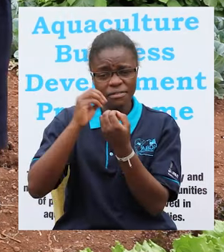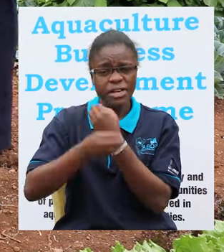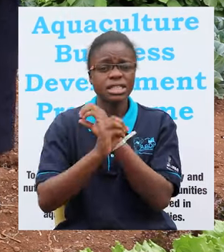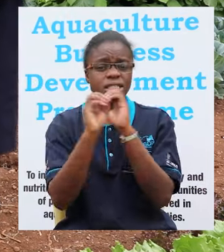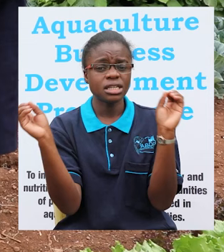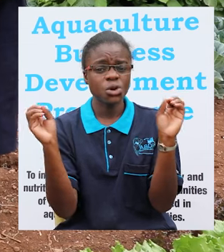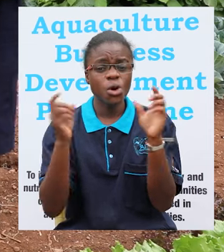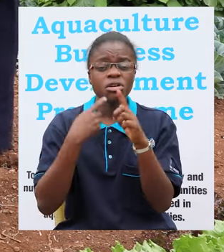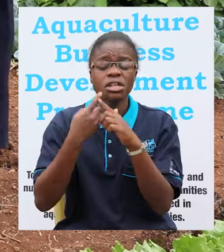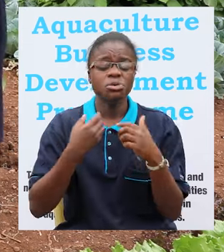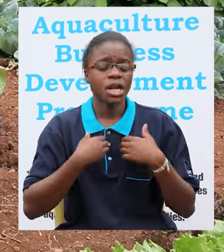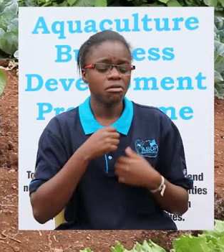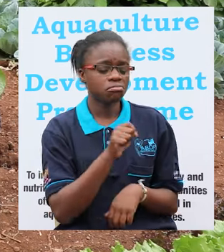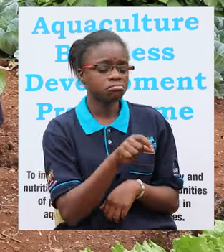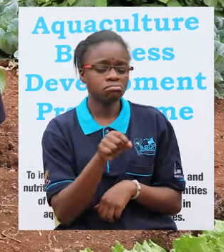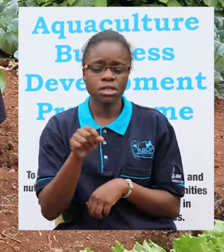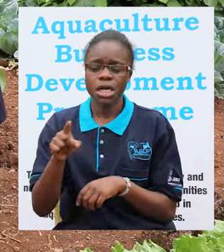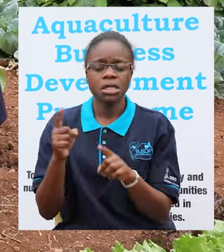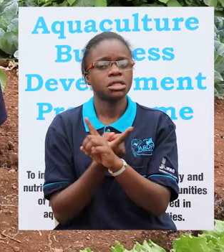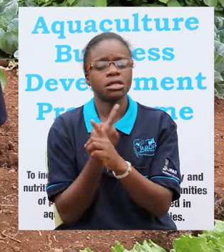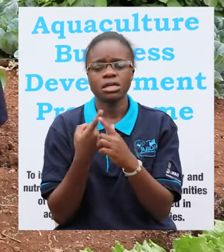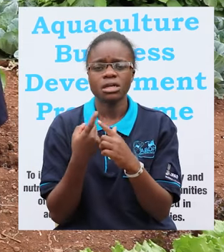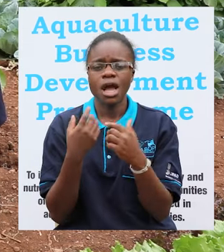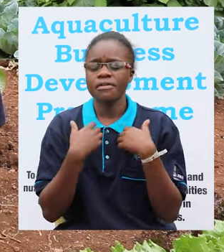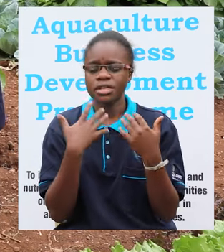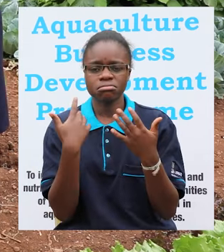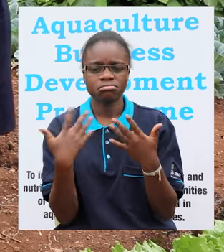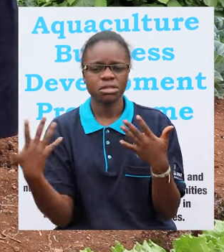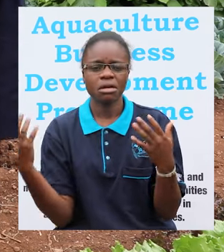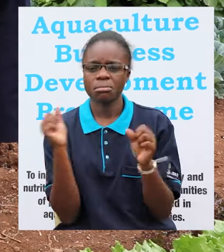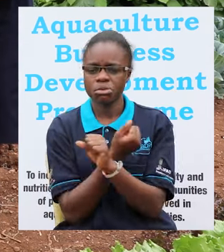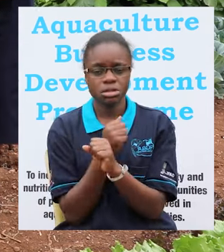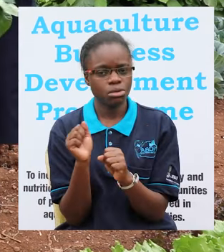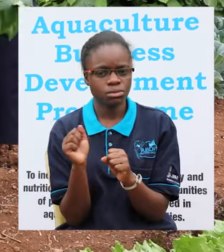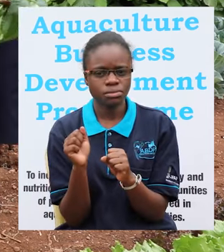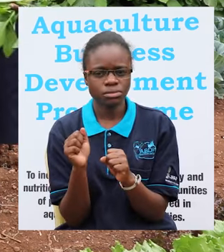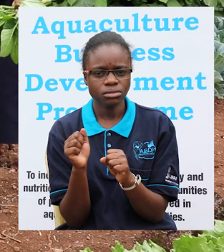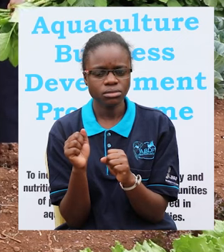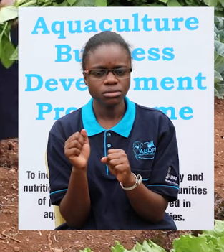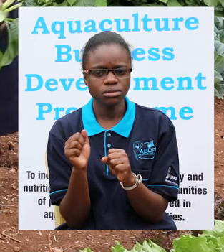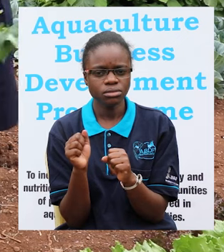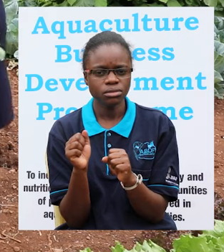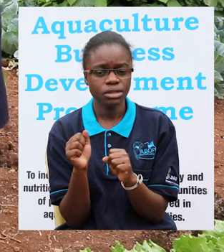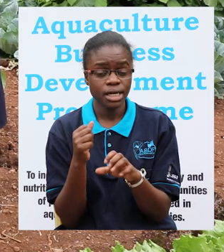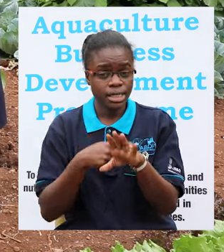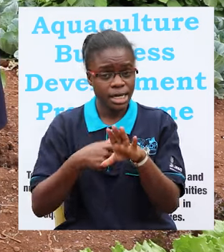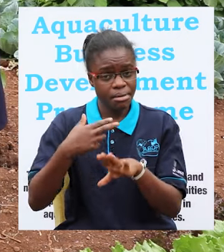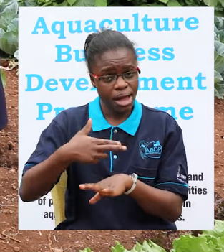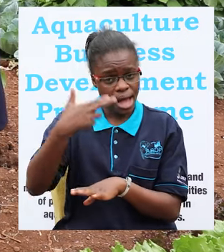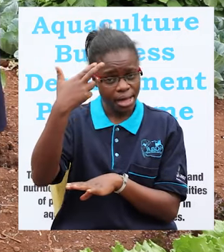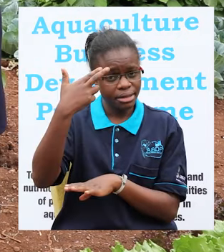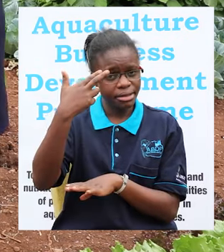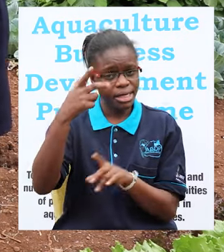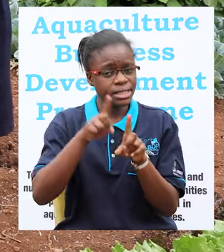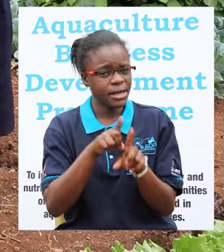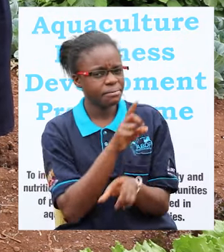harvest, they'll form seed. Once they form seed, they'll stop giving you the leaves. So once they are high, you harvest so